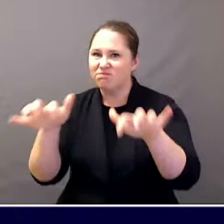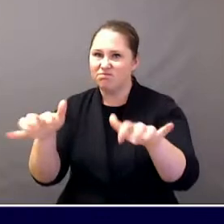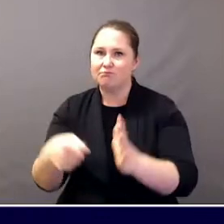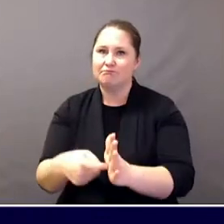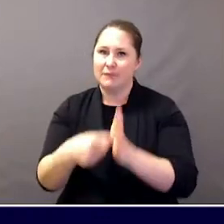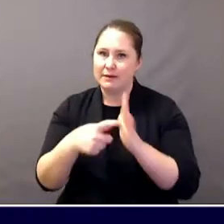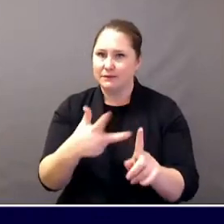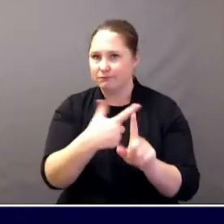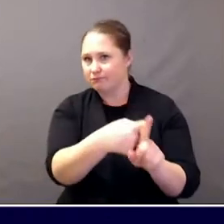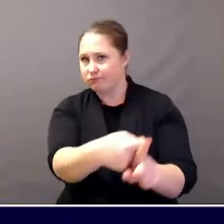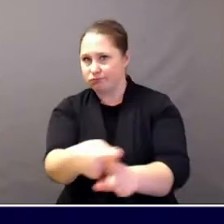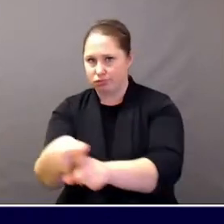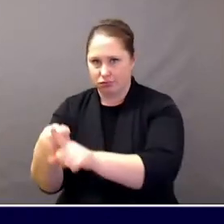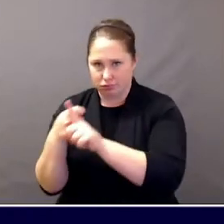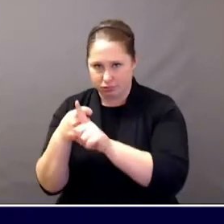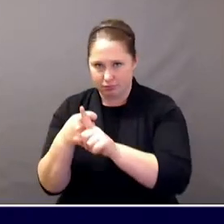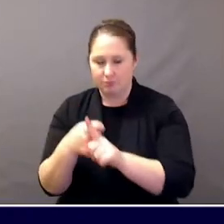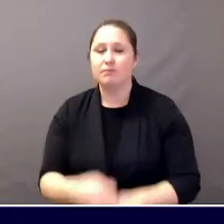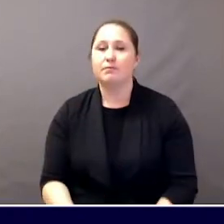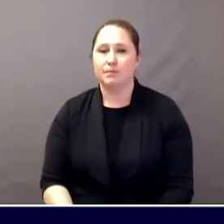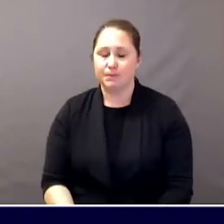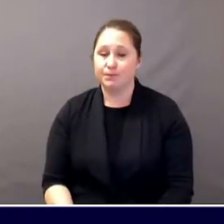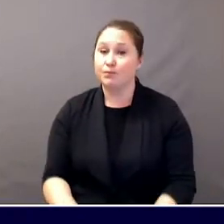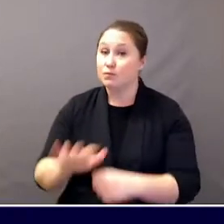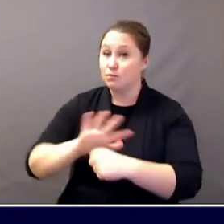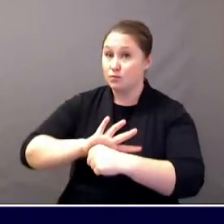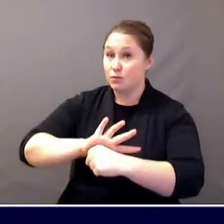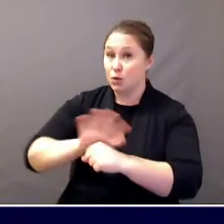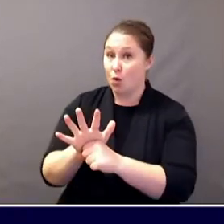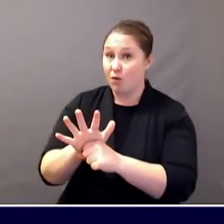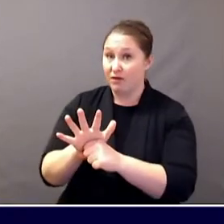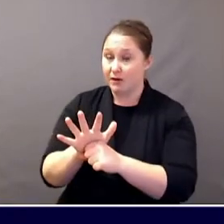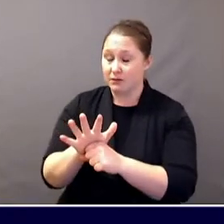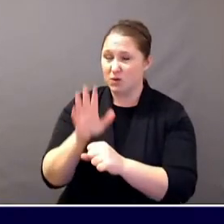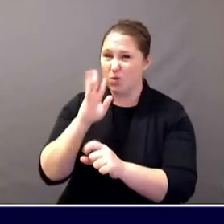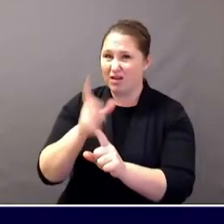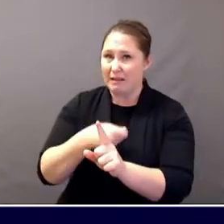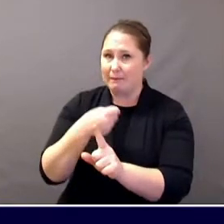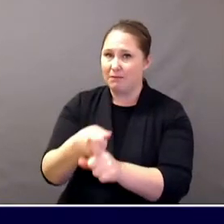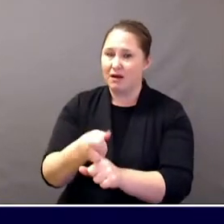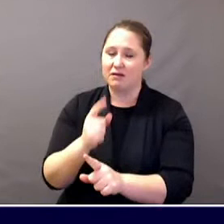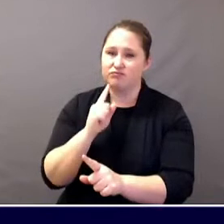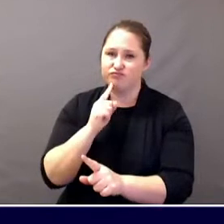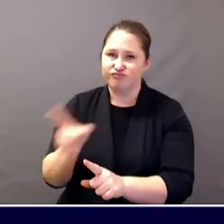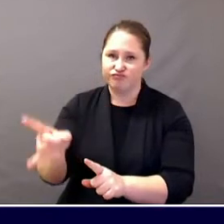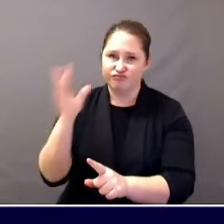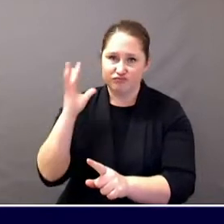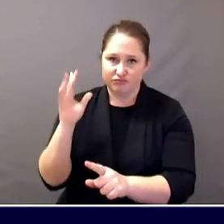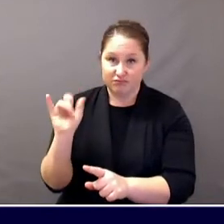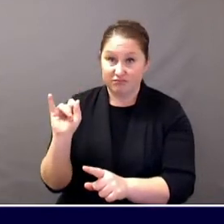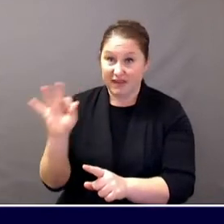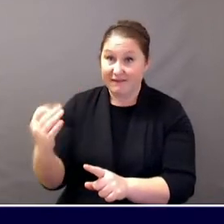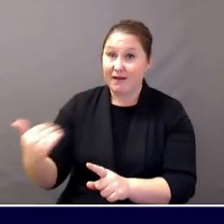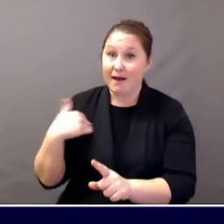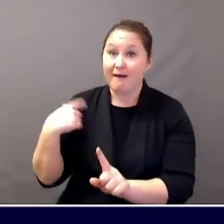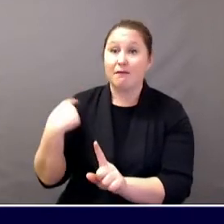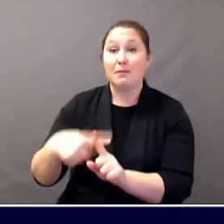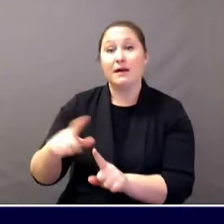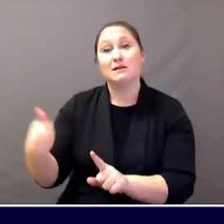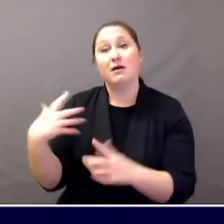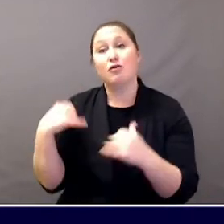risk of serious illness or death to older people and to those with underlying health conditions. More